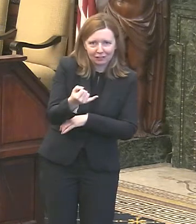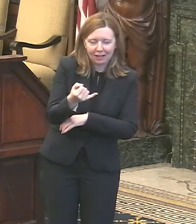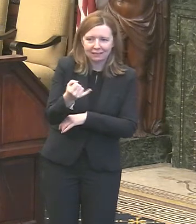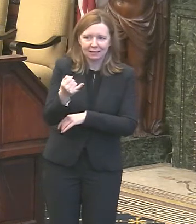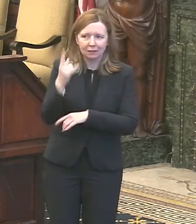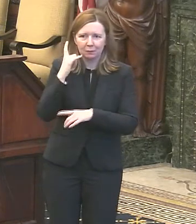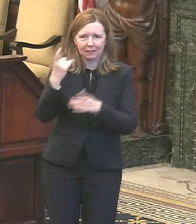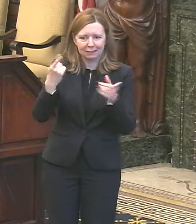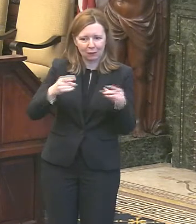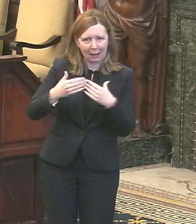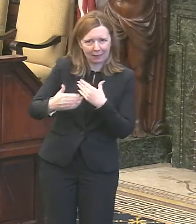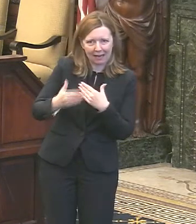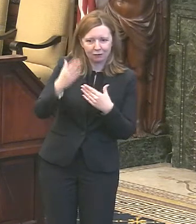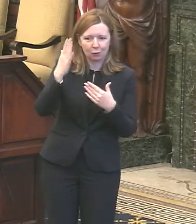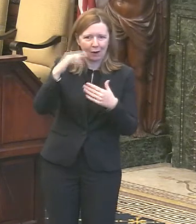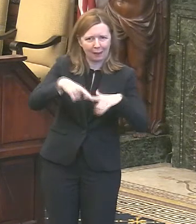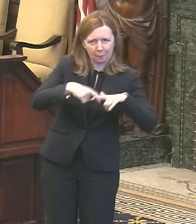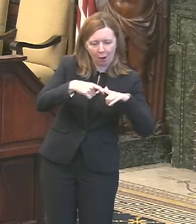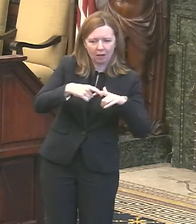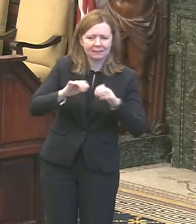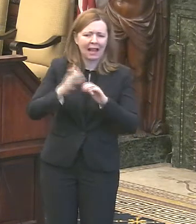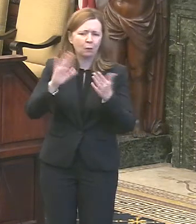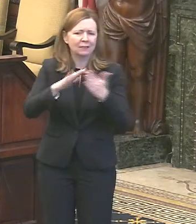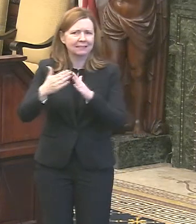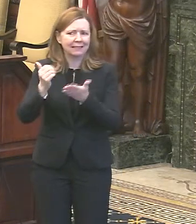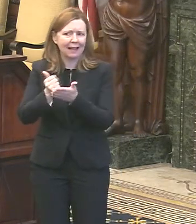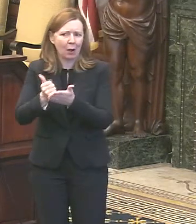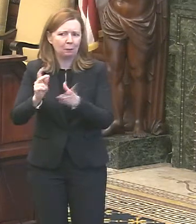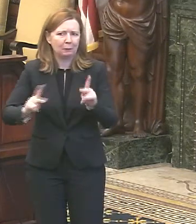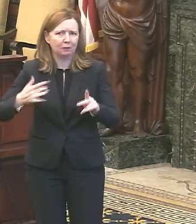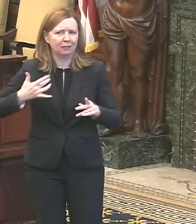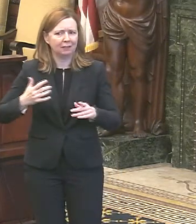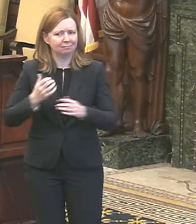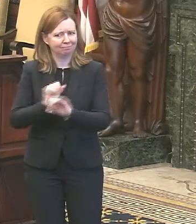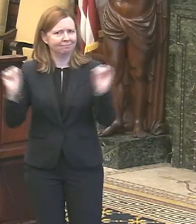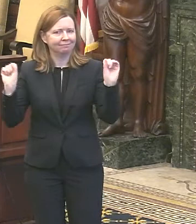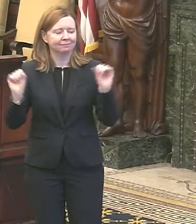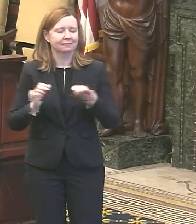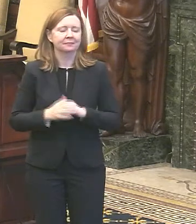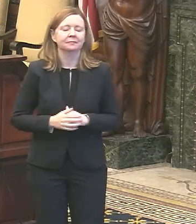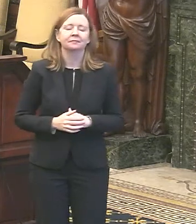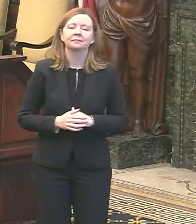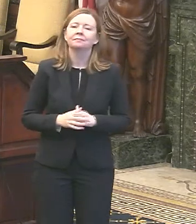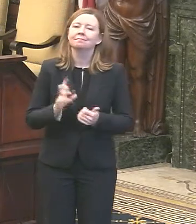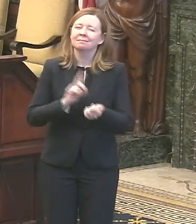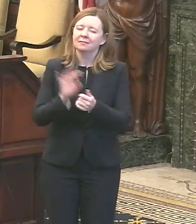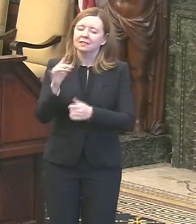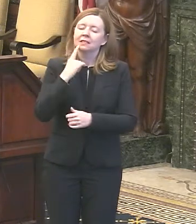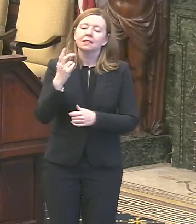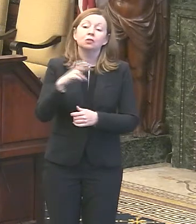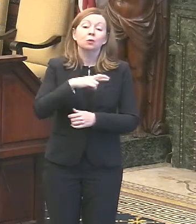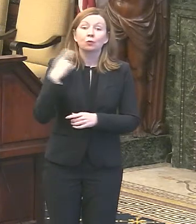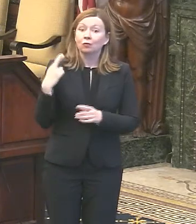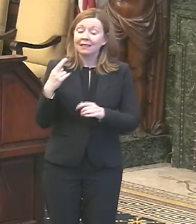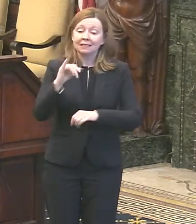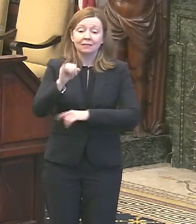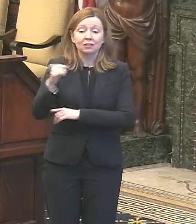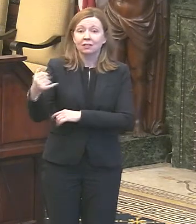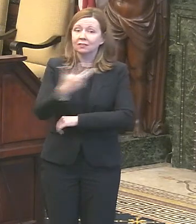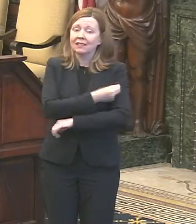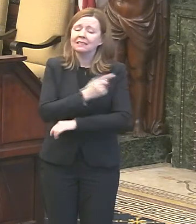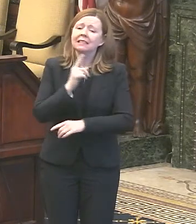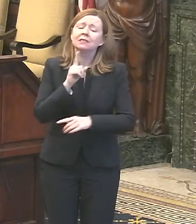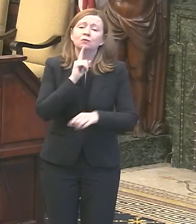& Johnson vaccines? First, let me say that the risk from the Johnson & Johnson vaccine, while it's real,